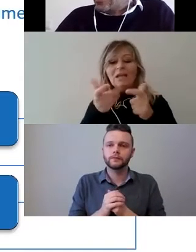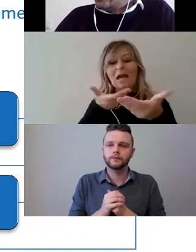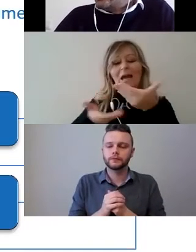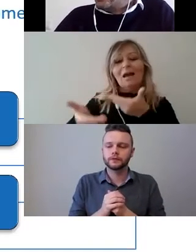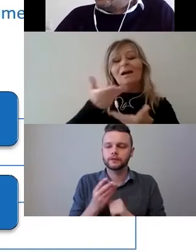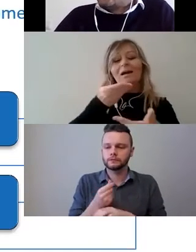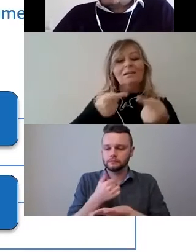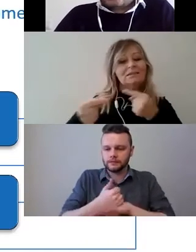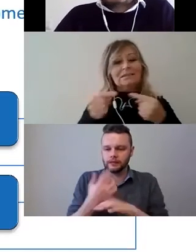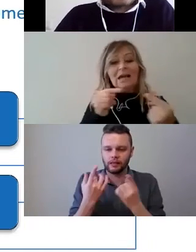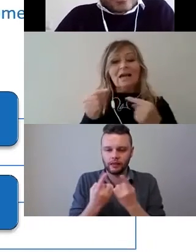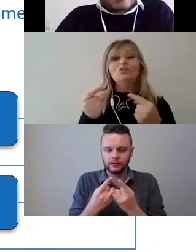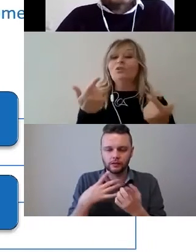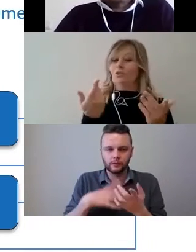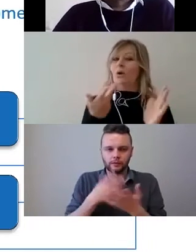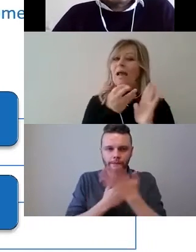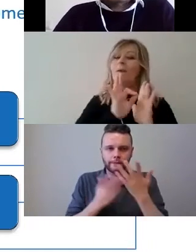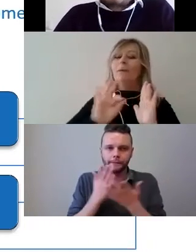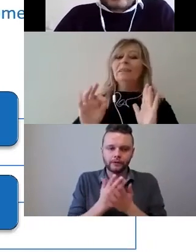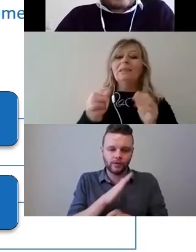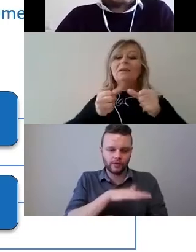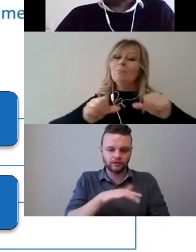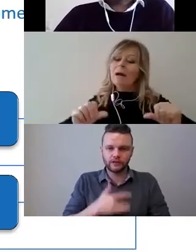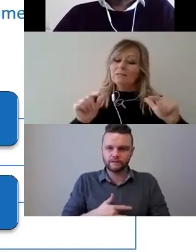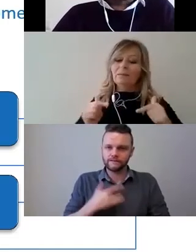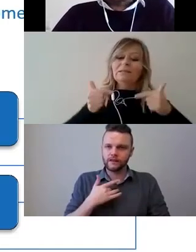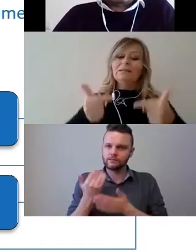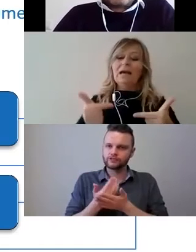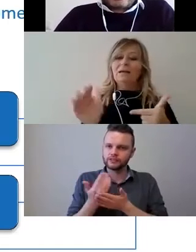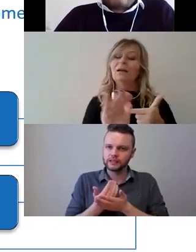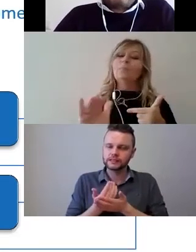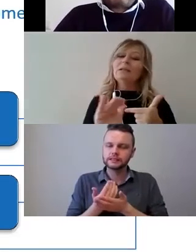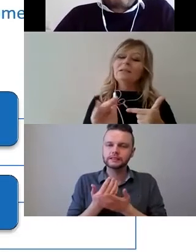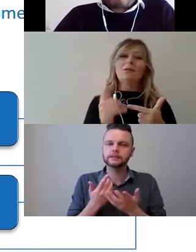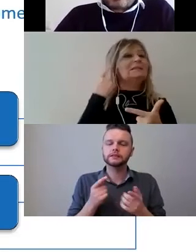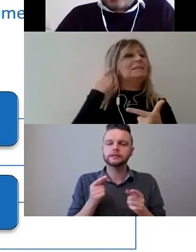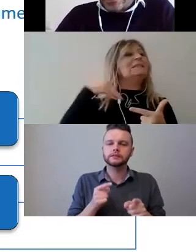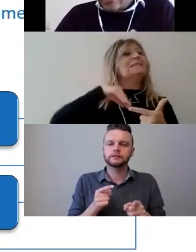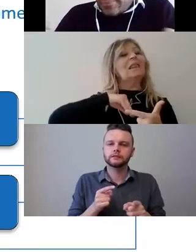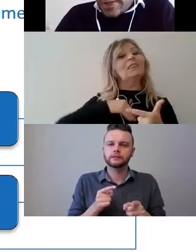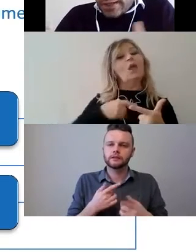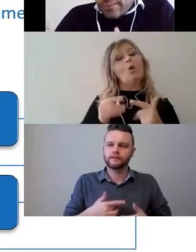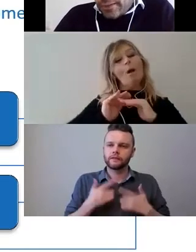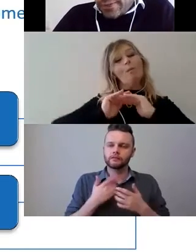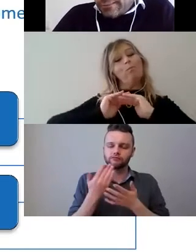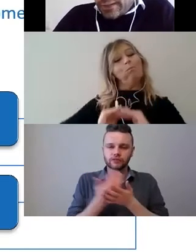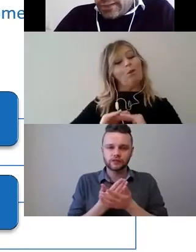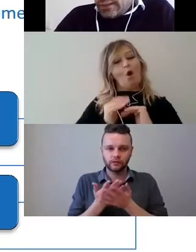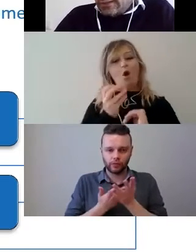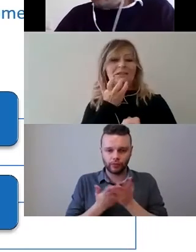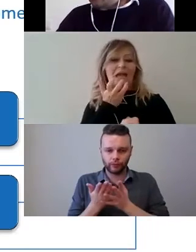to ensure that the child feels protected and protected by